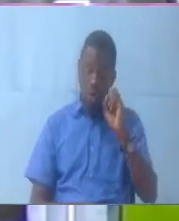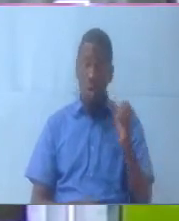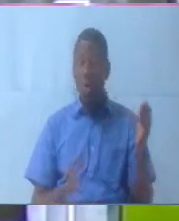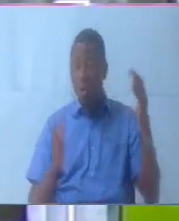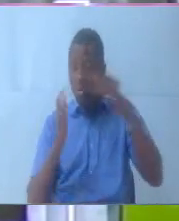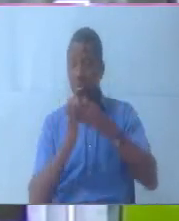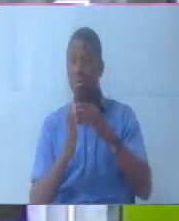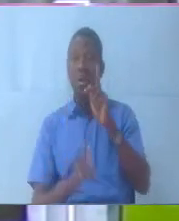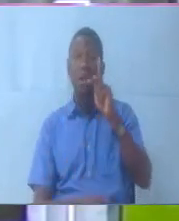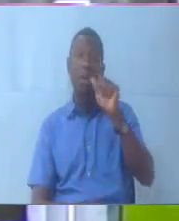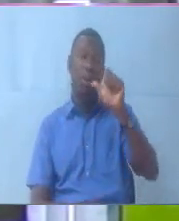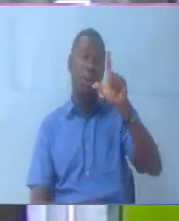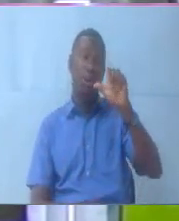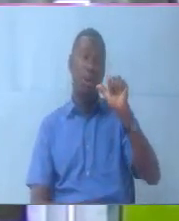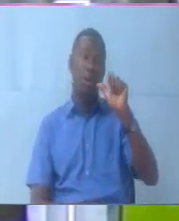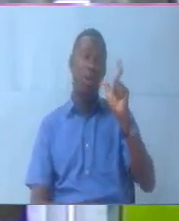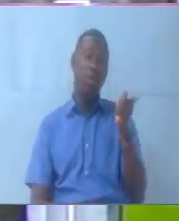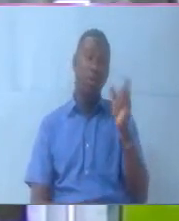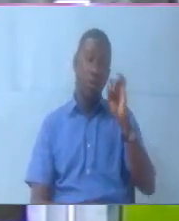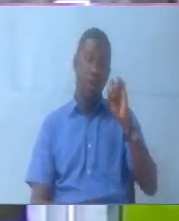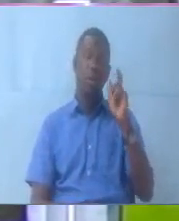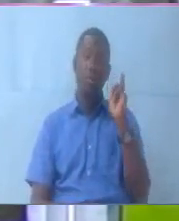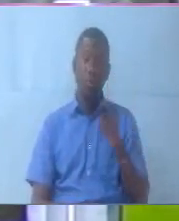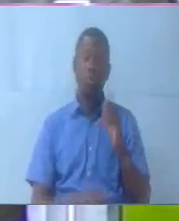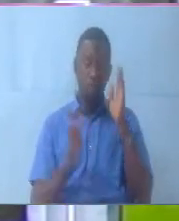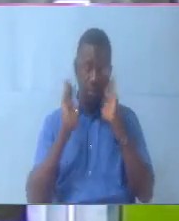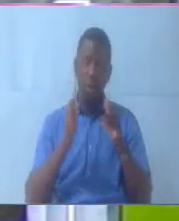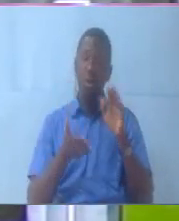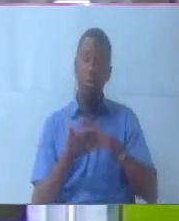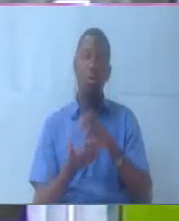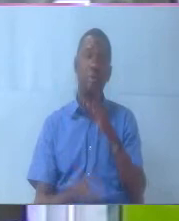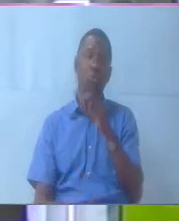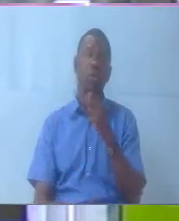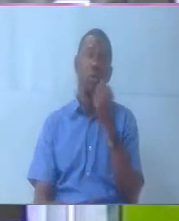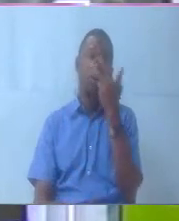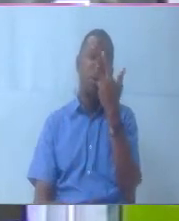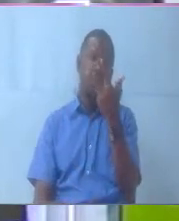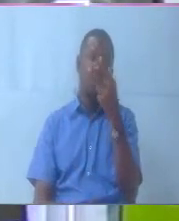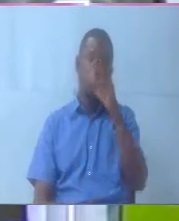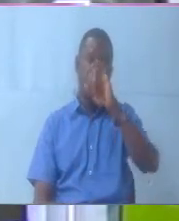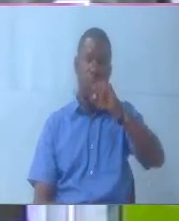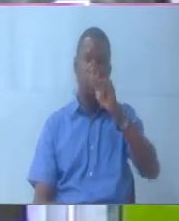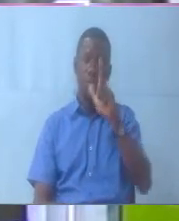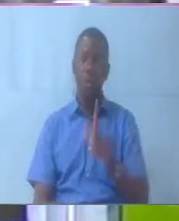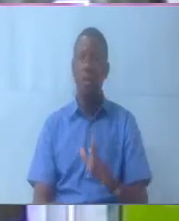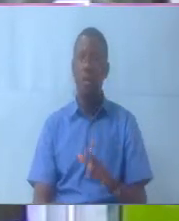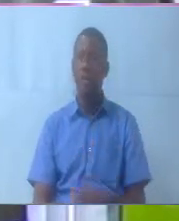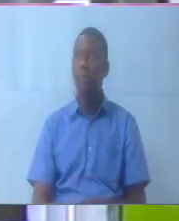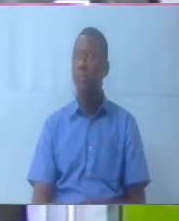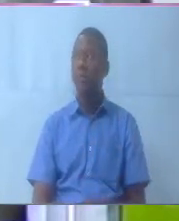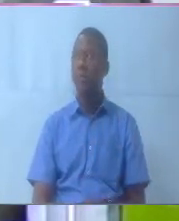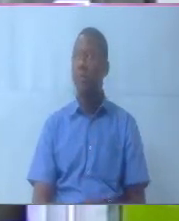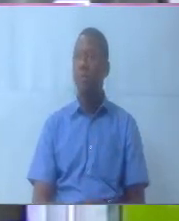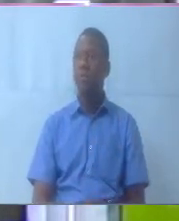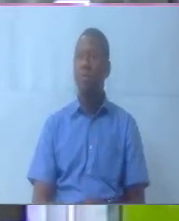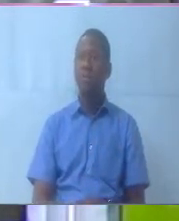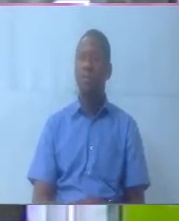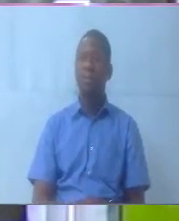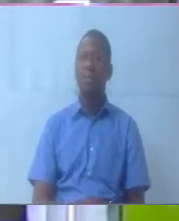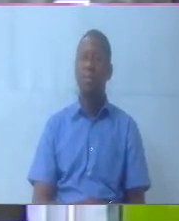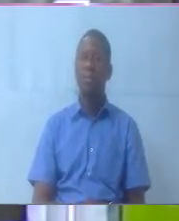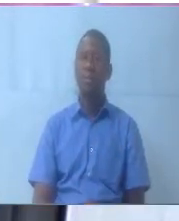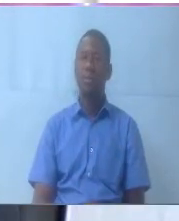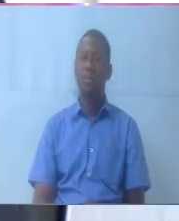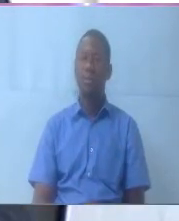edict, if I may call it that, was. Chairman is laughing. It